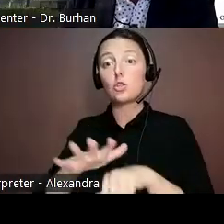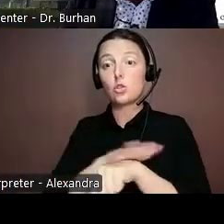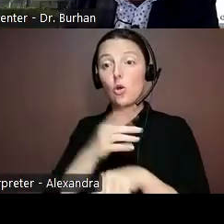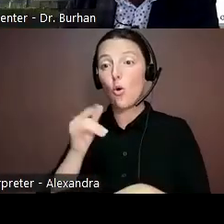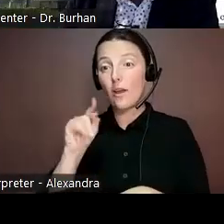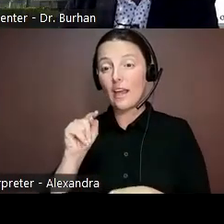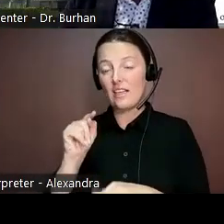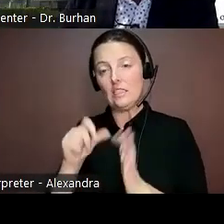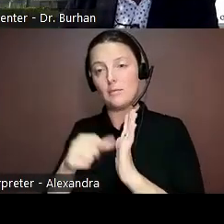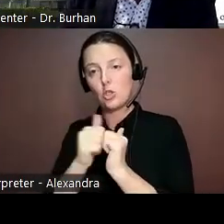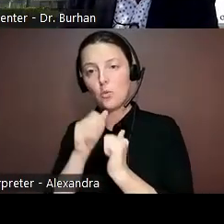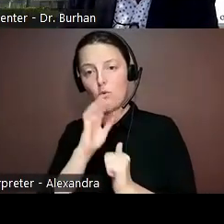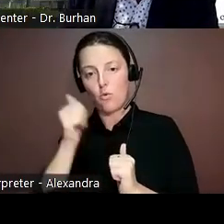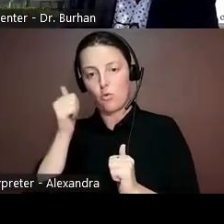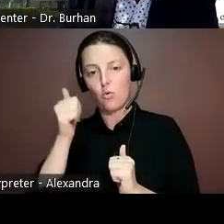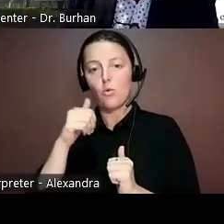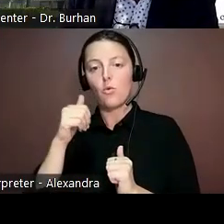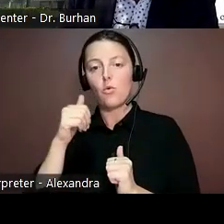task, and depression.